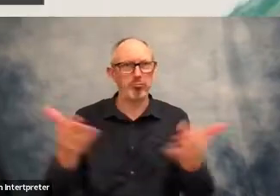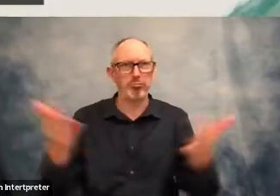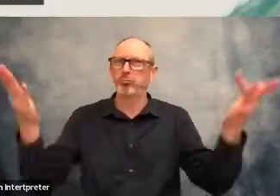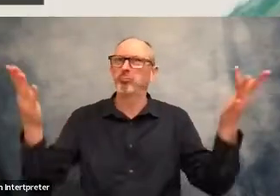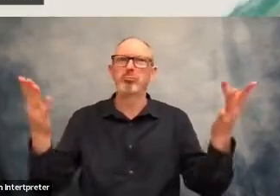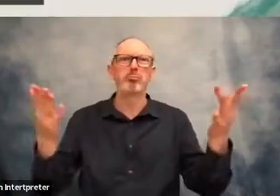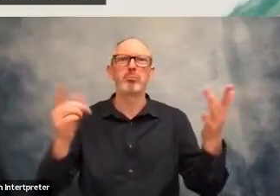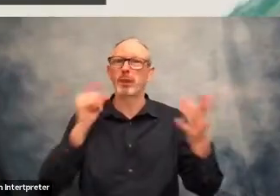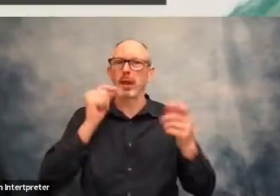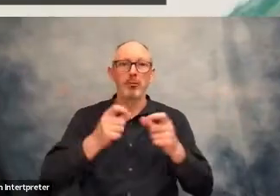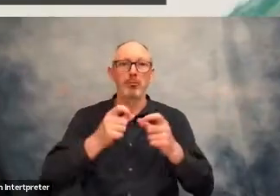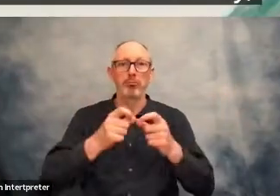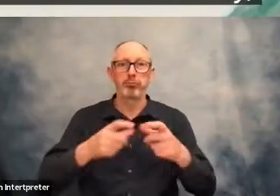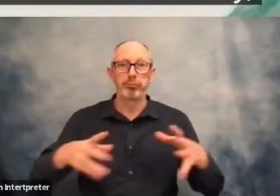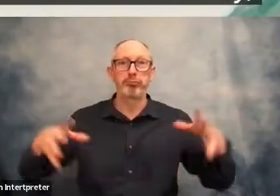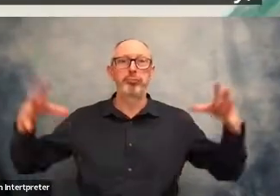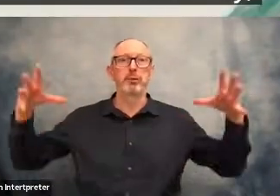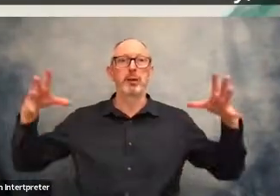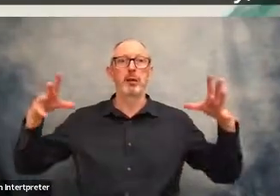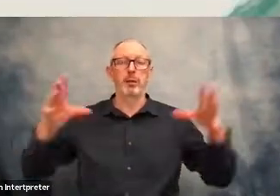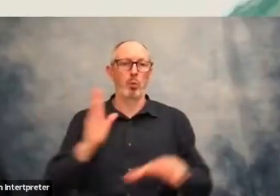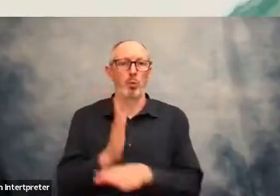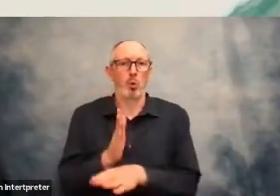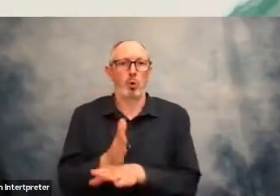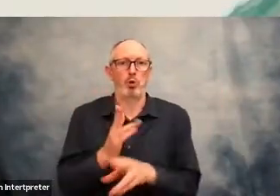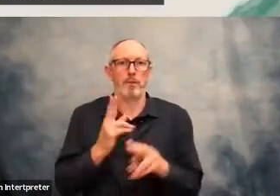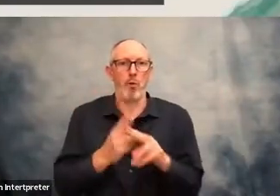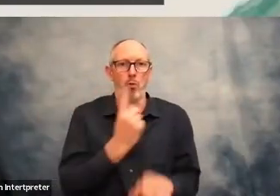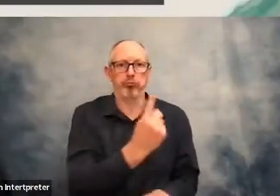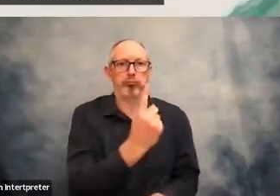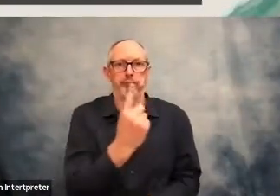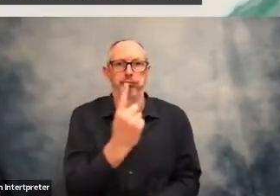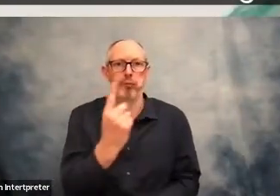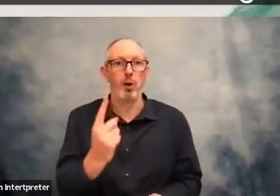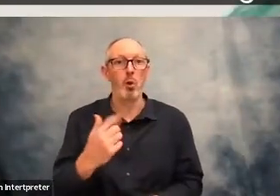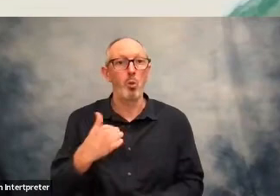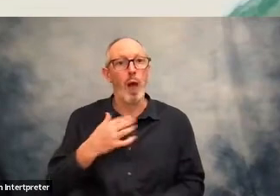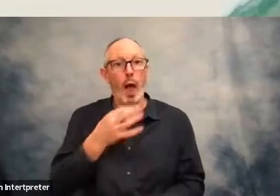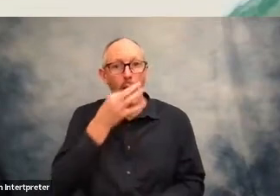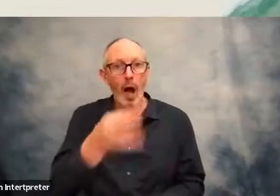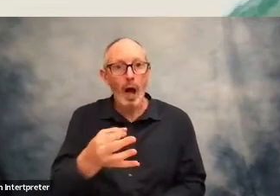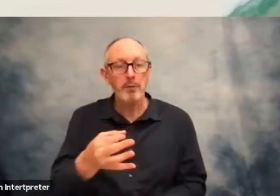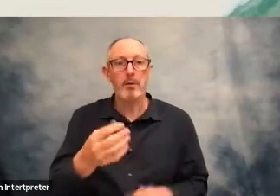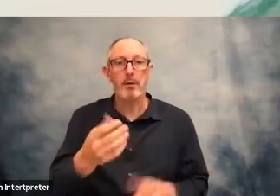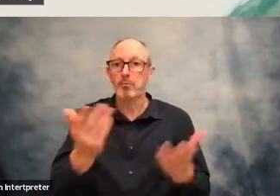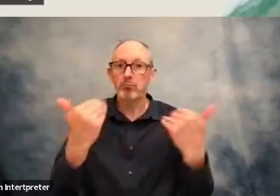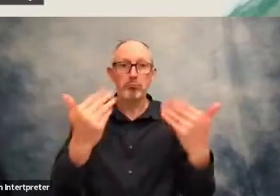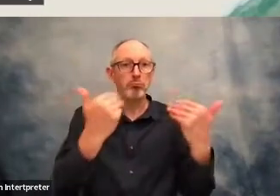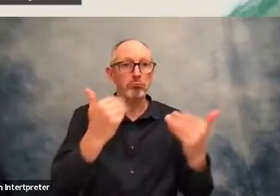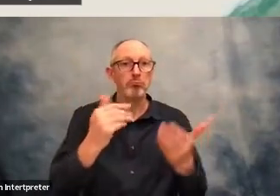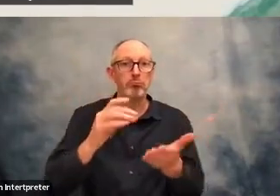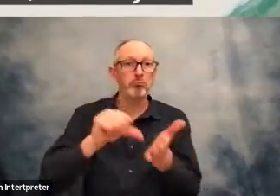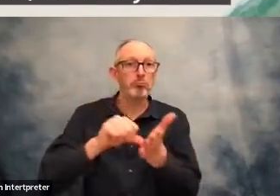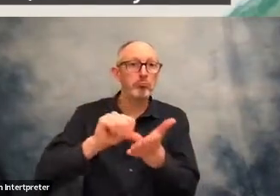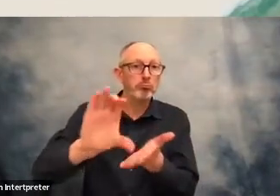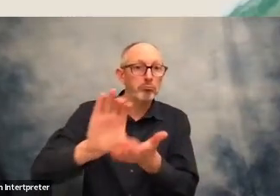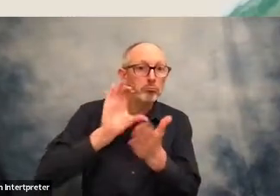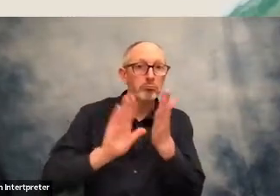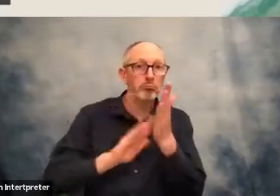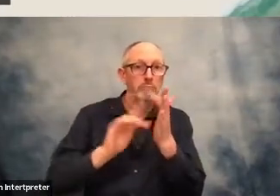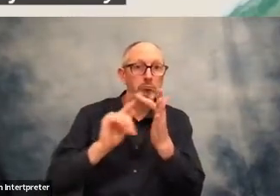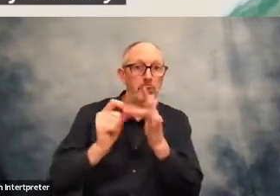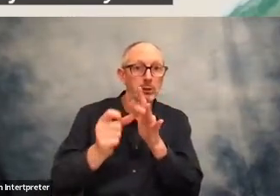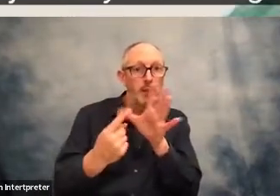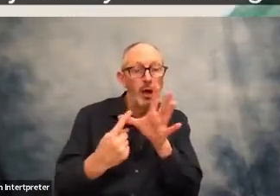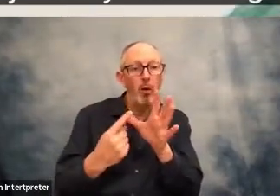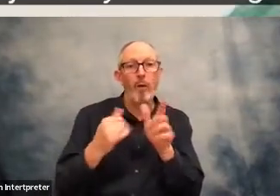works. Our ask today, we are asking for introductions to angel investors, to media, or for you to simply follow